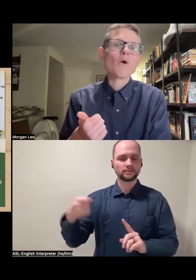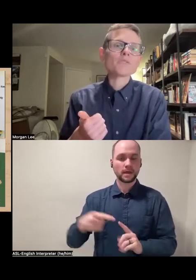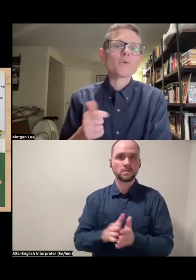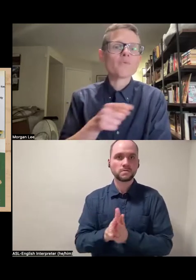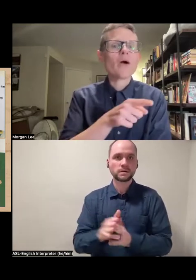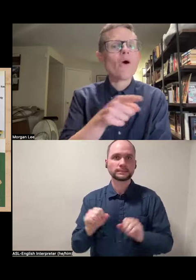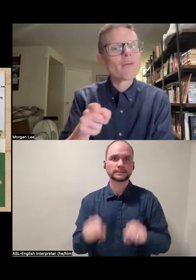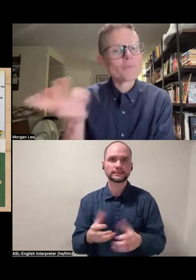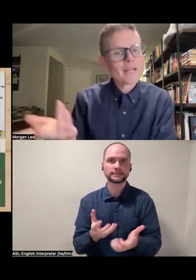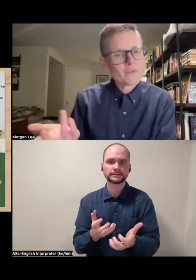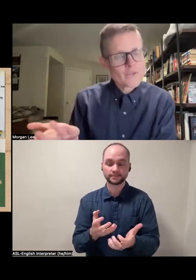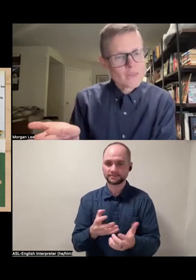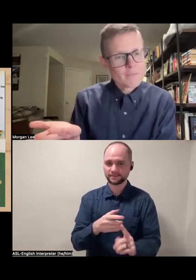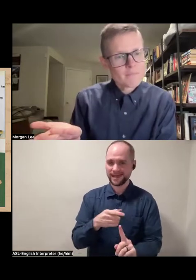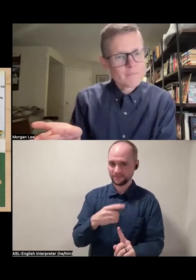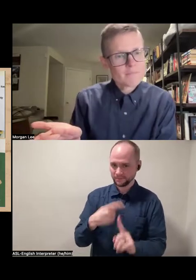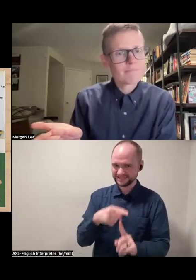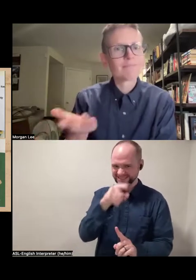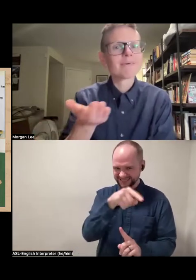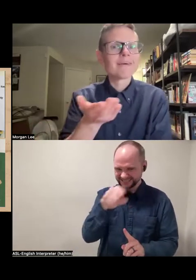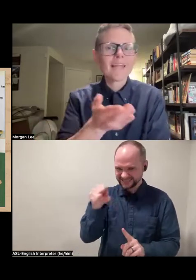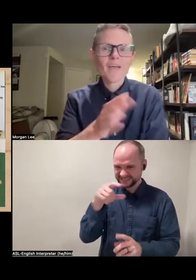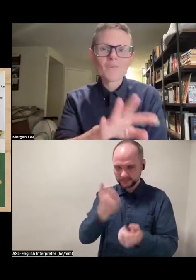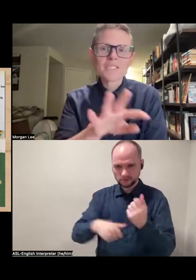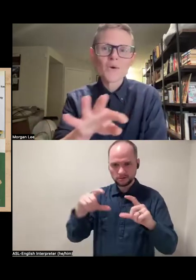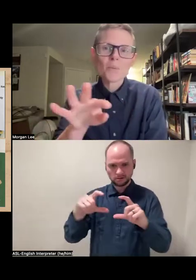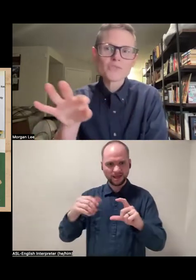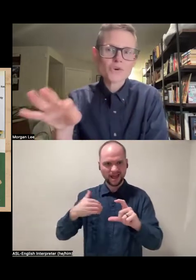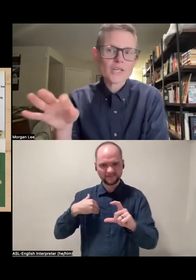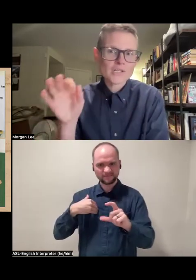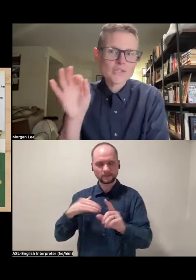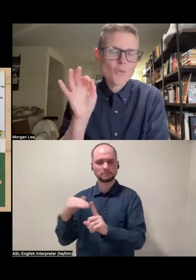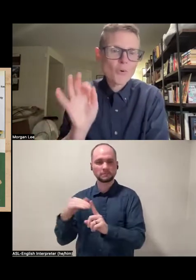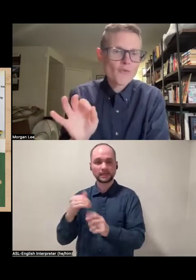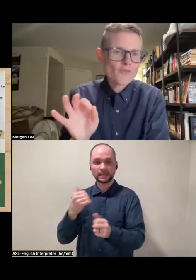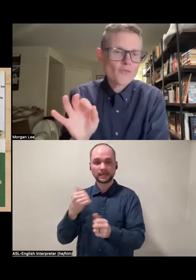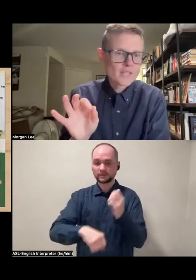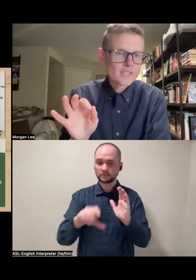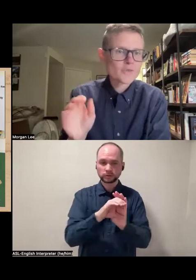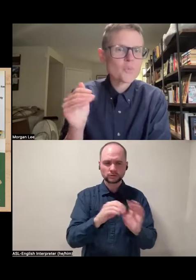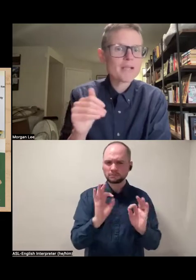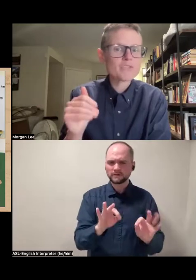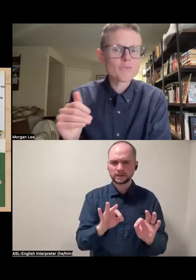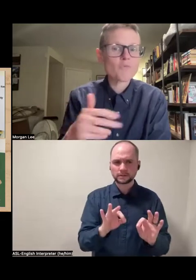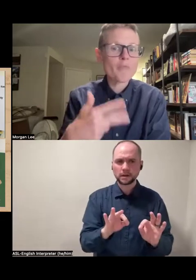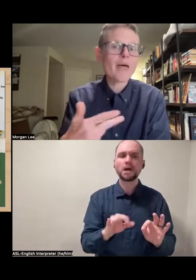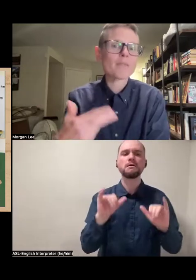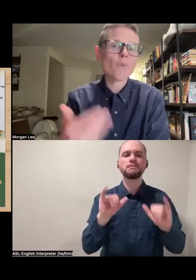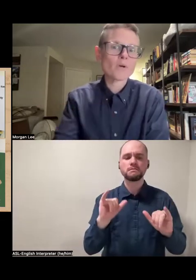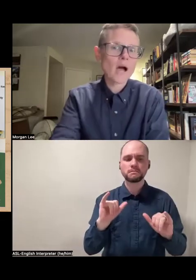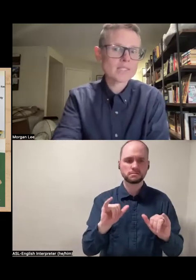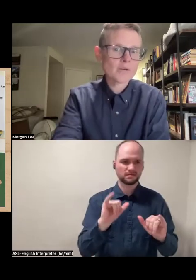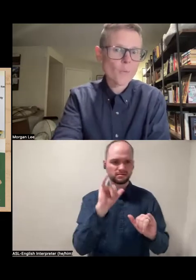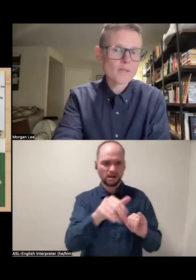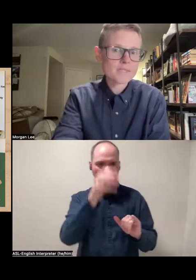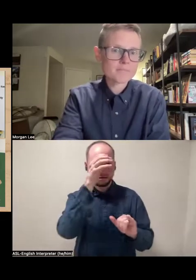but also they all have reminders on them. Like every single picture is so perfect to remind students of what that